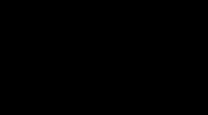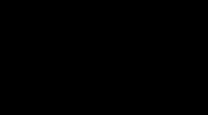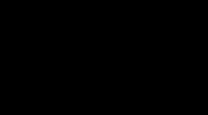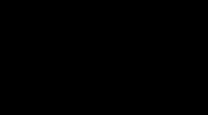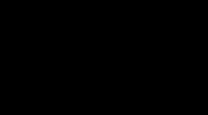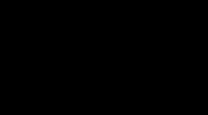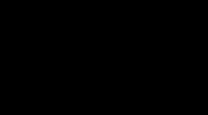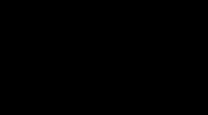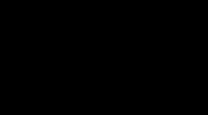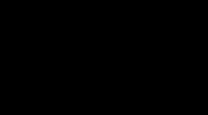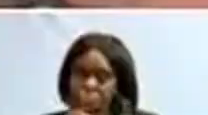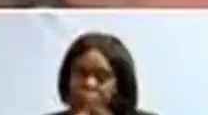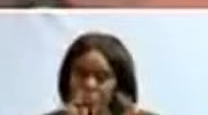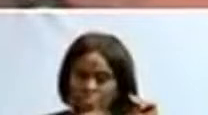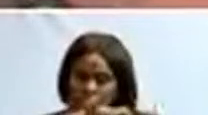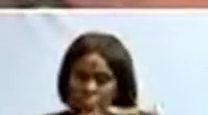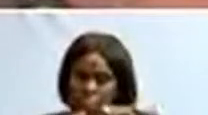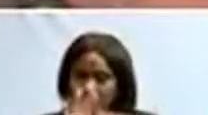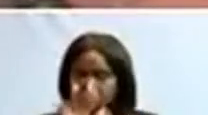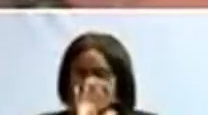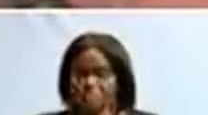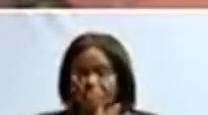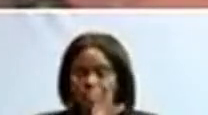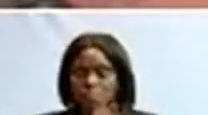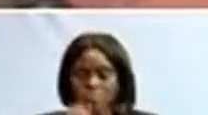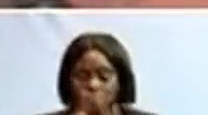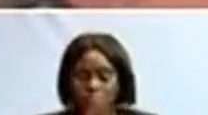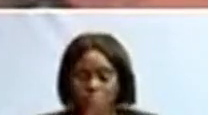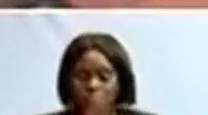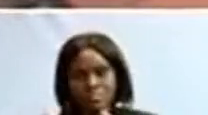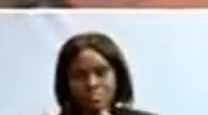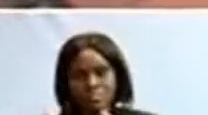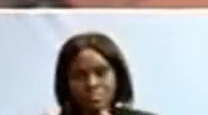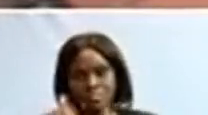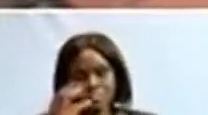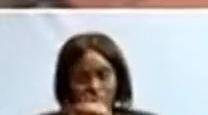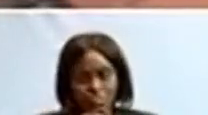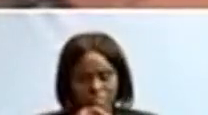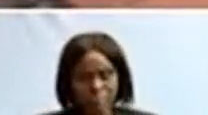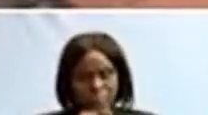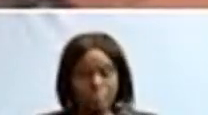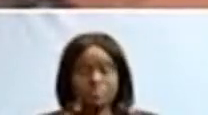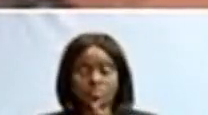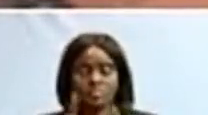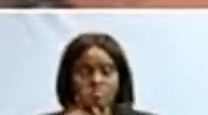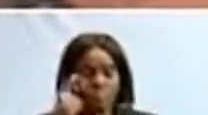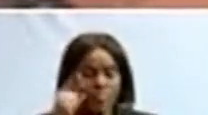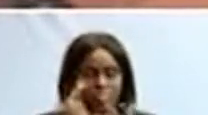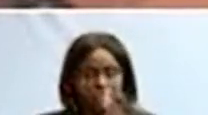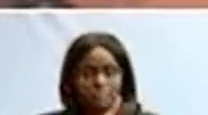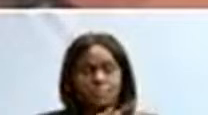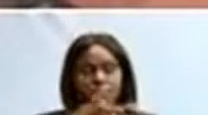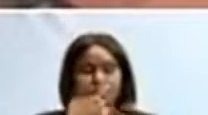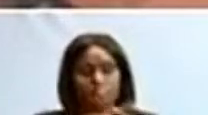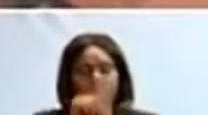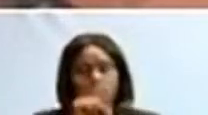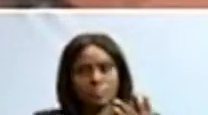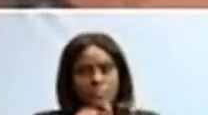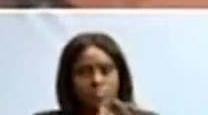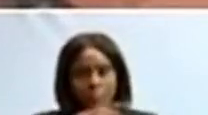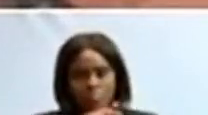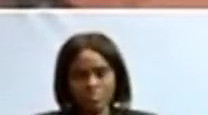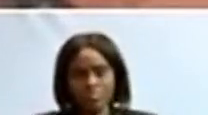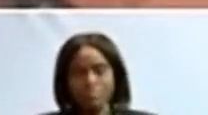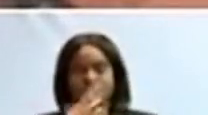on the management of payroll and other related matters for failure to deduct